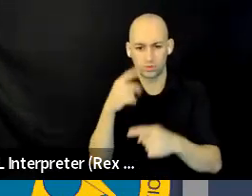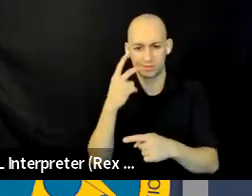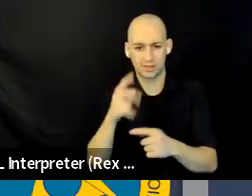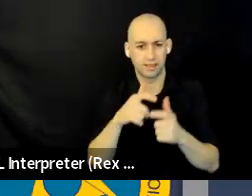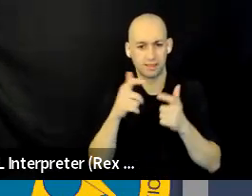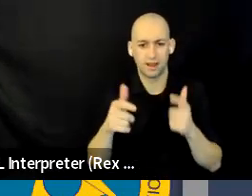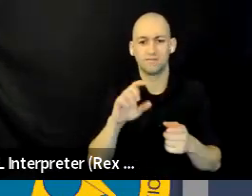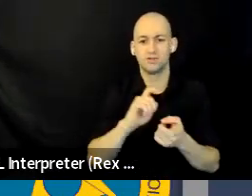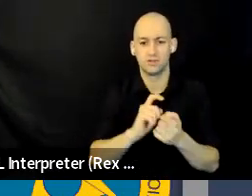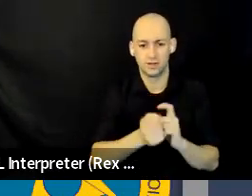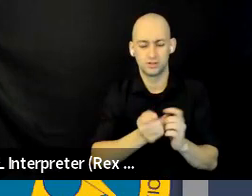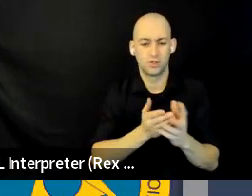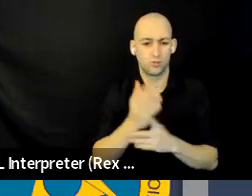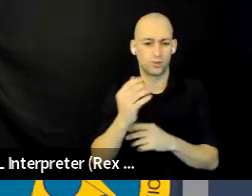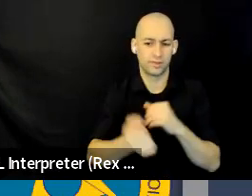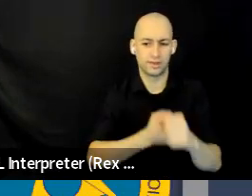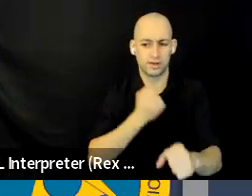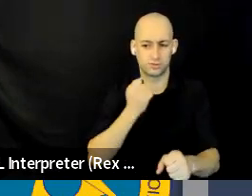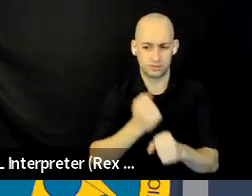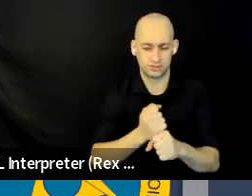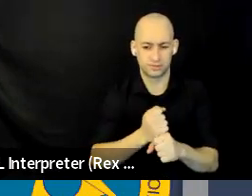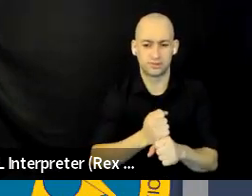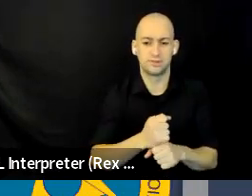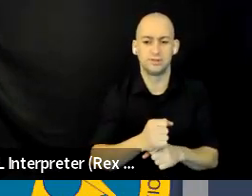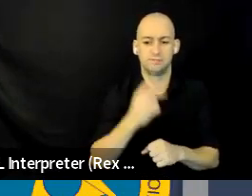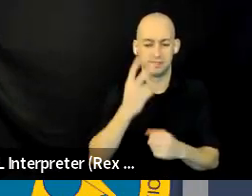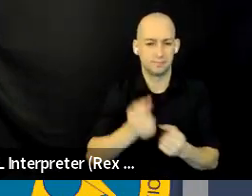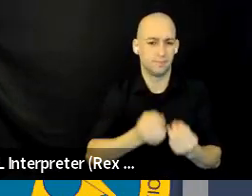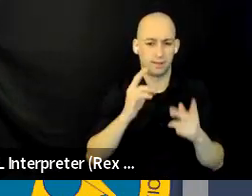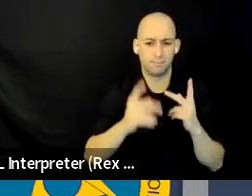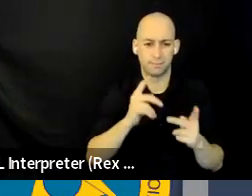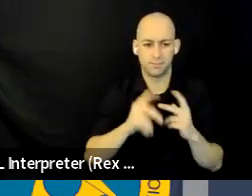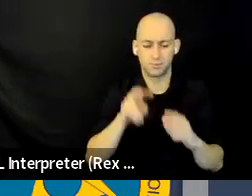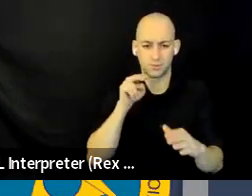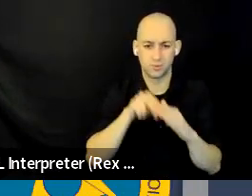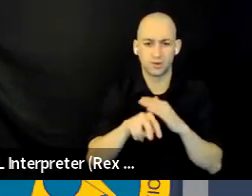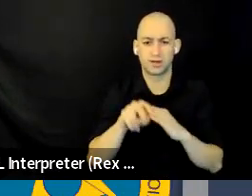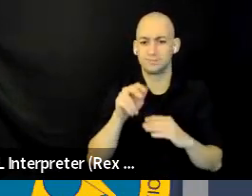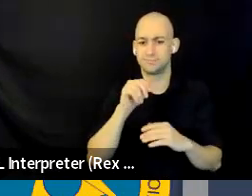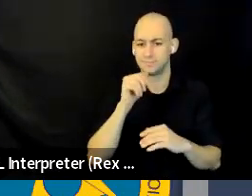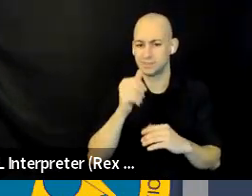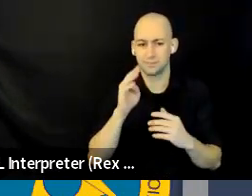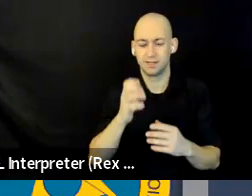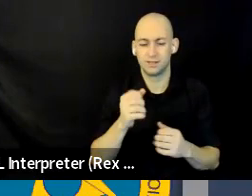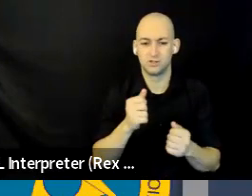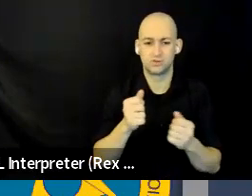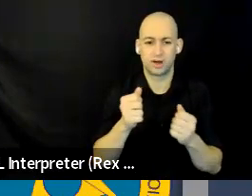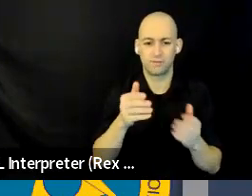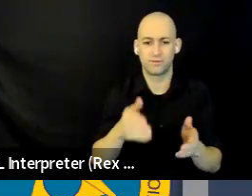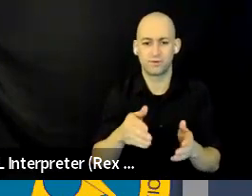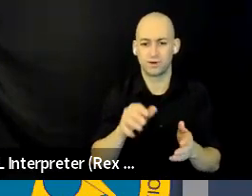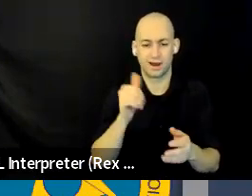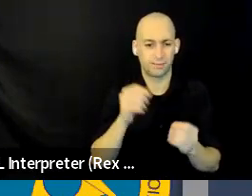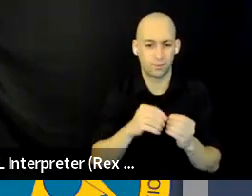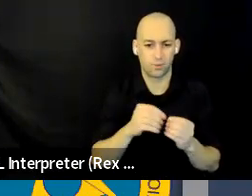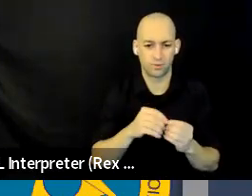the years. We are seeing so many people who are looking not to be a driver anymore. We're going to be doubling the number of